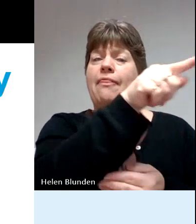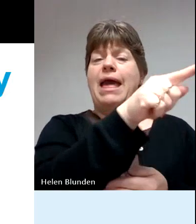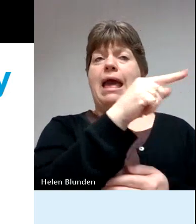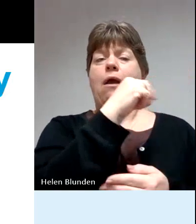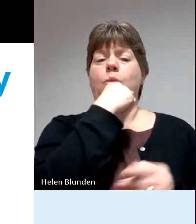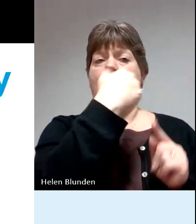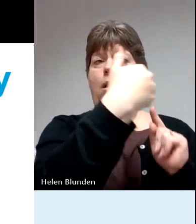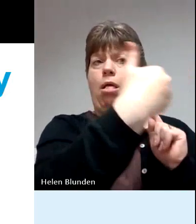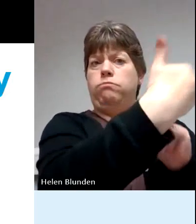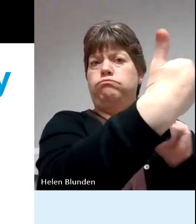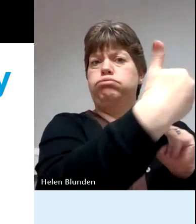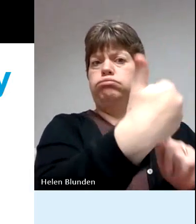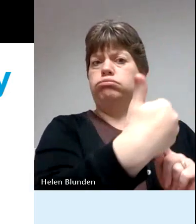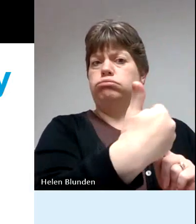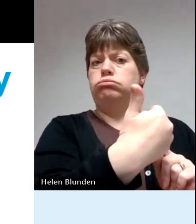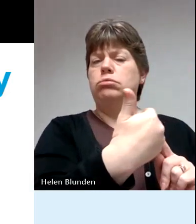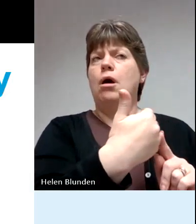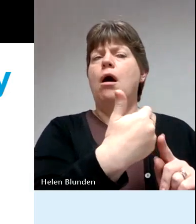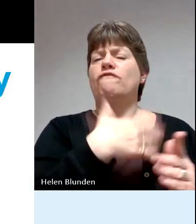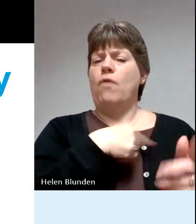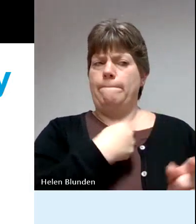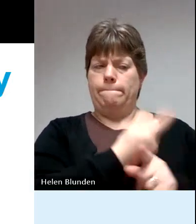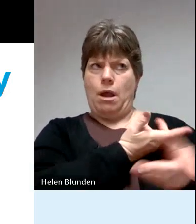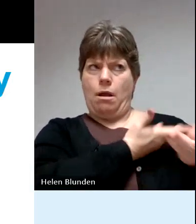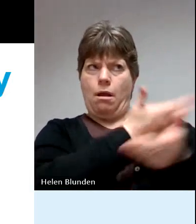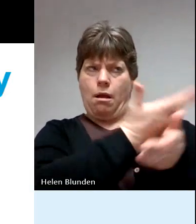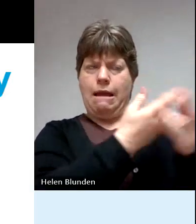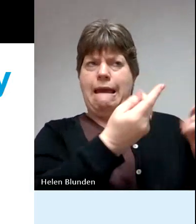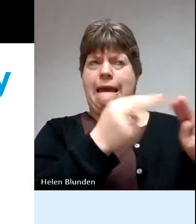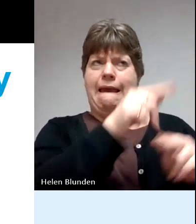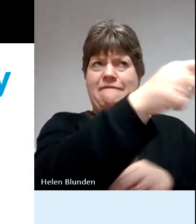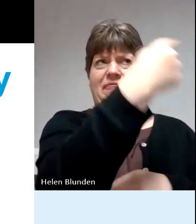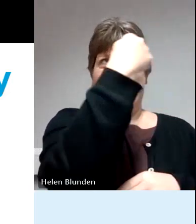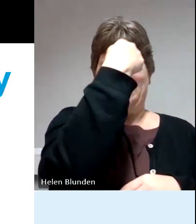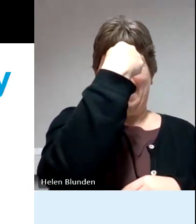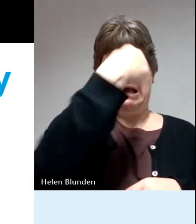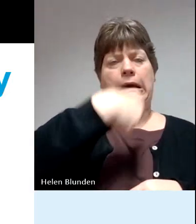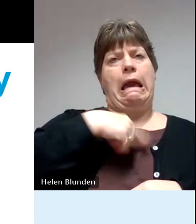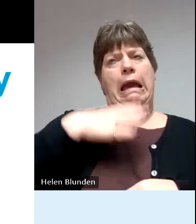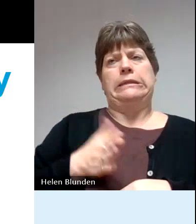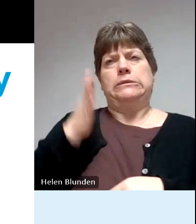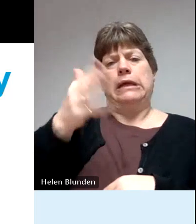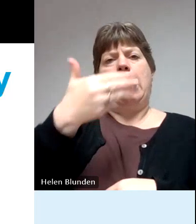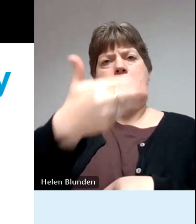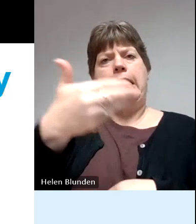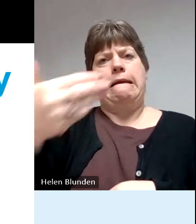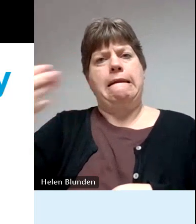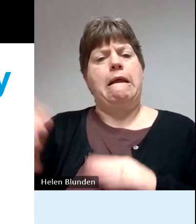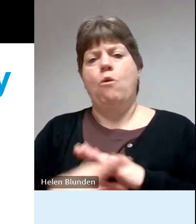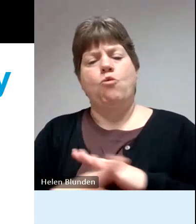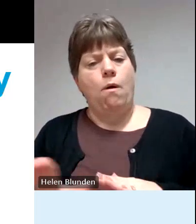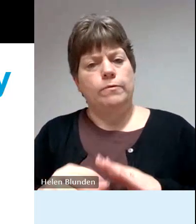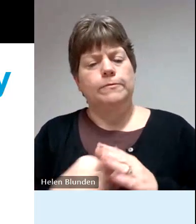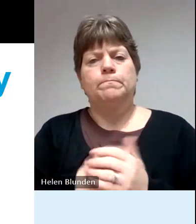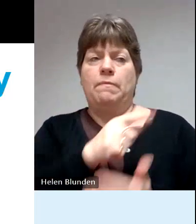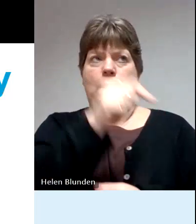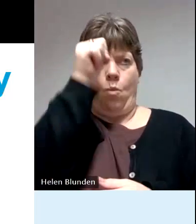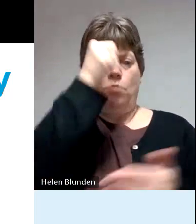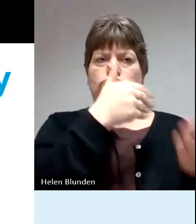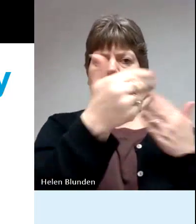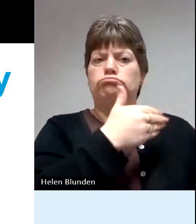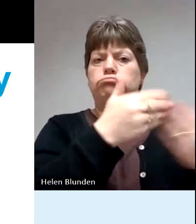identify very early in their conversation with you whether they think a 999 response would be more appropriate,